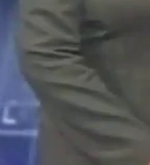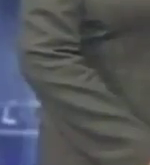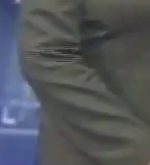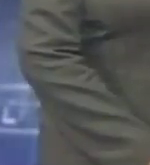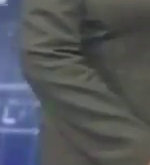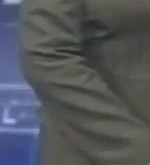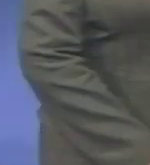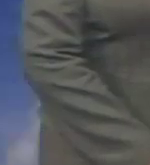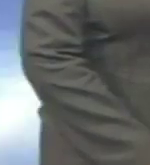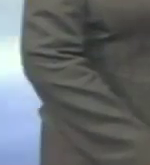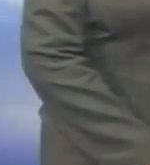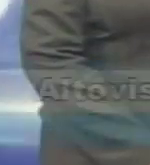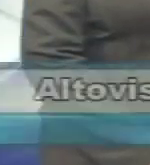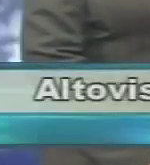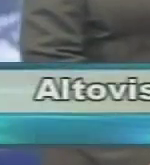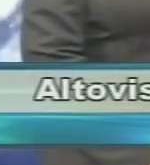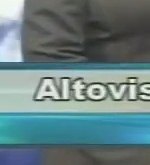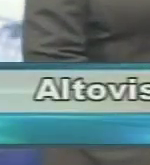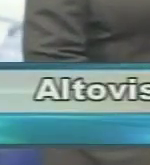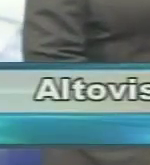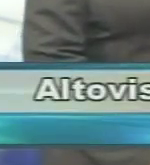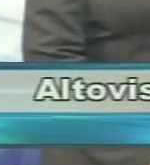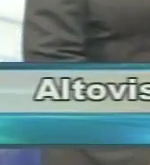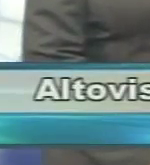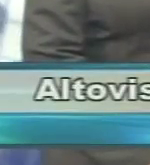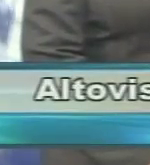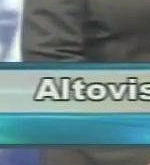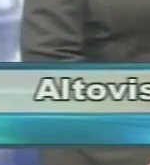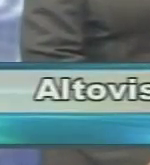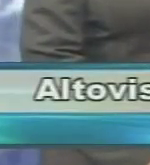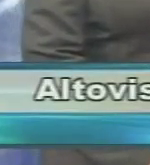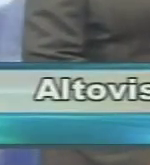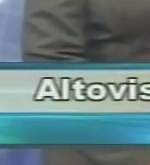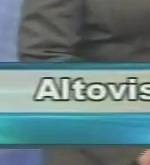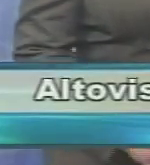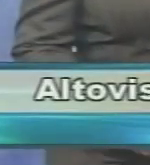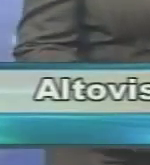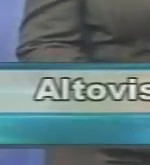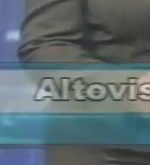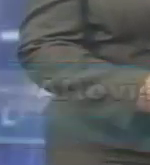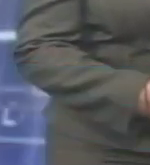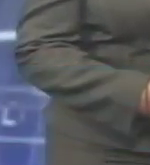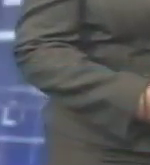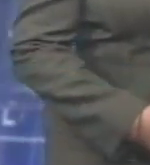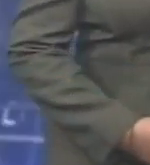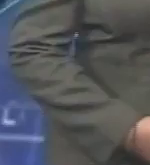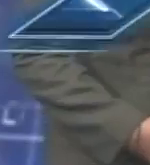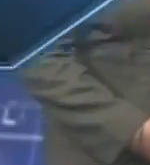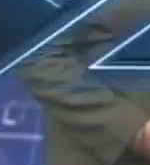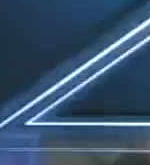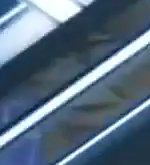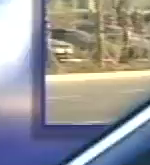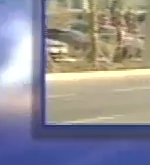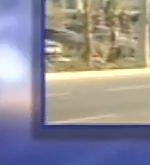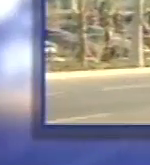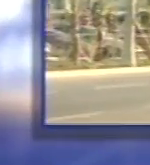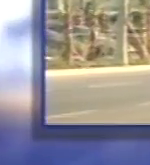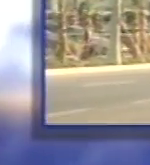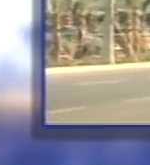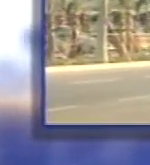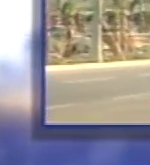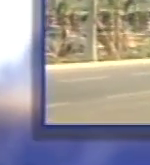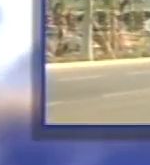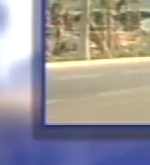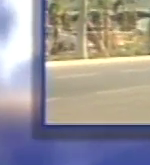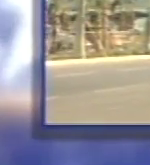Welcome to tonight's edition of the Business Beat, sponsored by Royal Fidelity. Good evening, Bahamas. I'm Altaviz Munnings. Let's take a look at what's making business news today. A recent